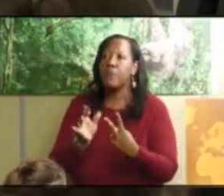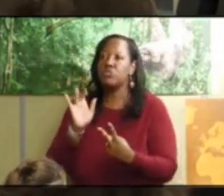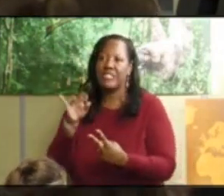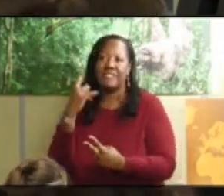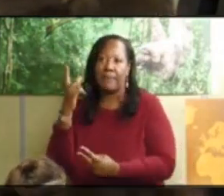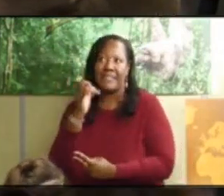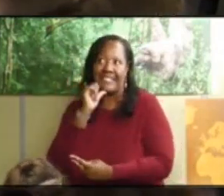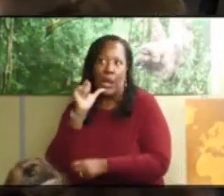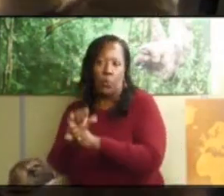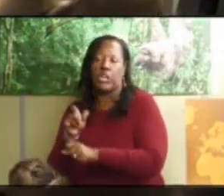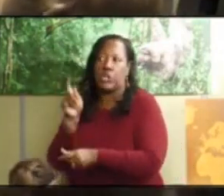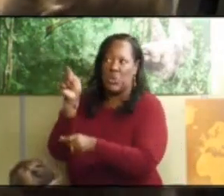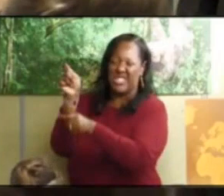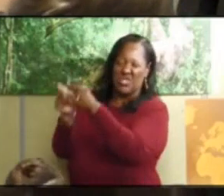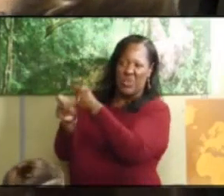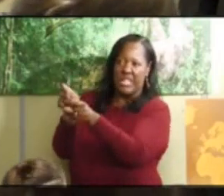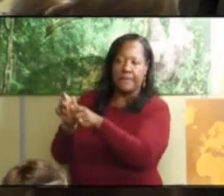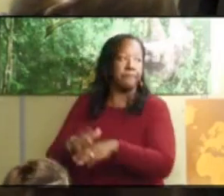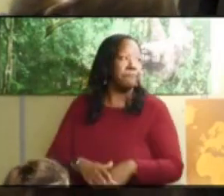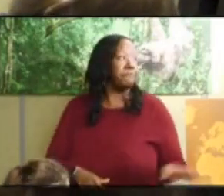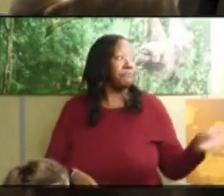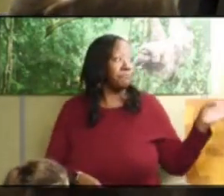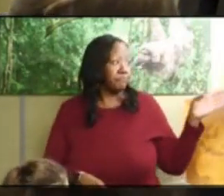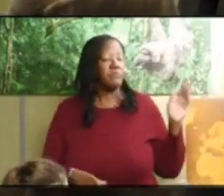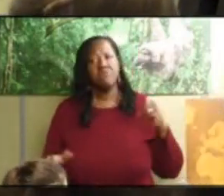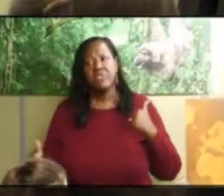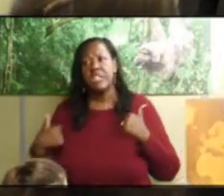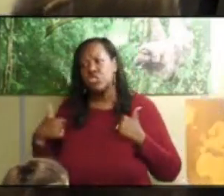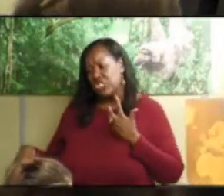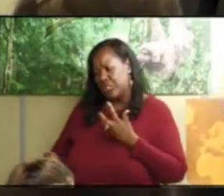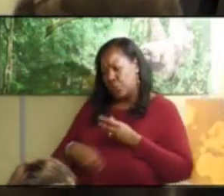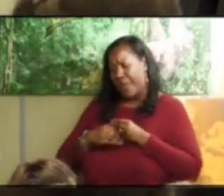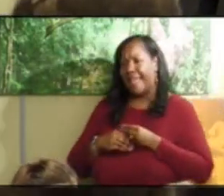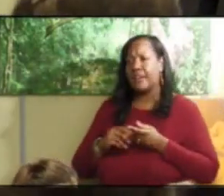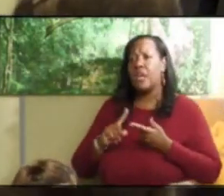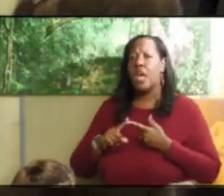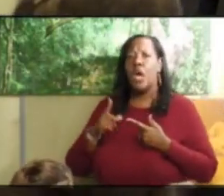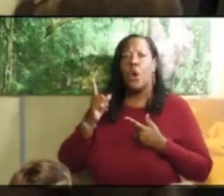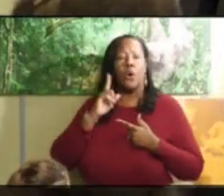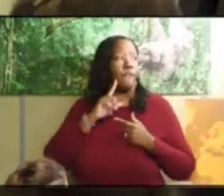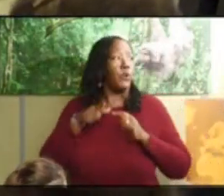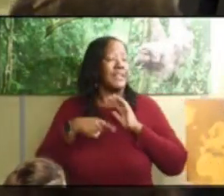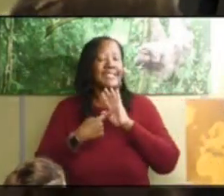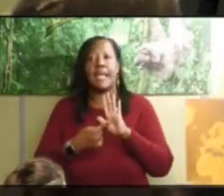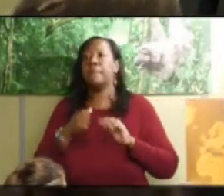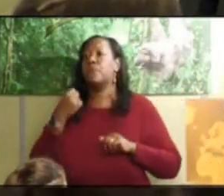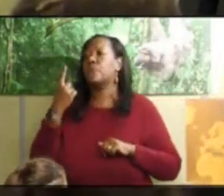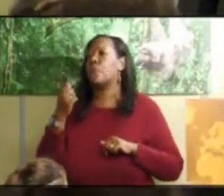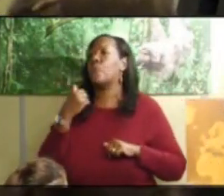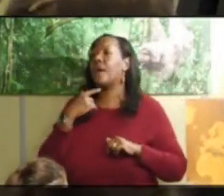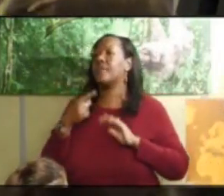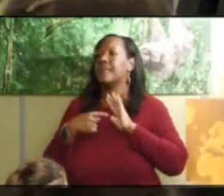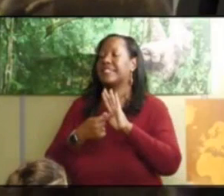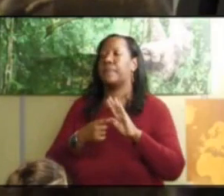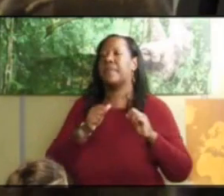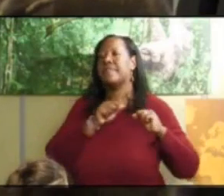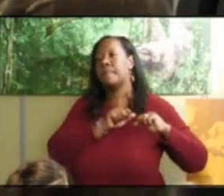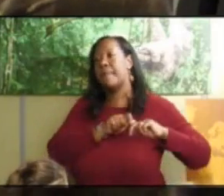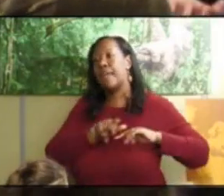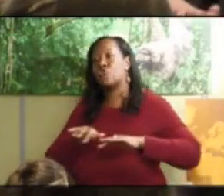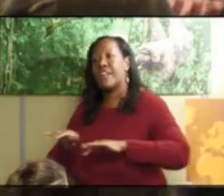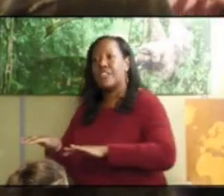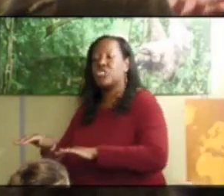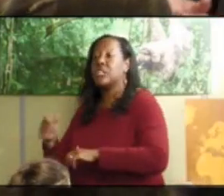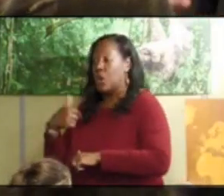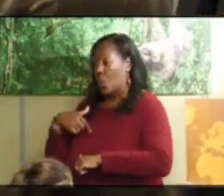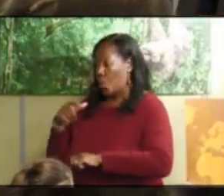things. Just to follow up on that, I would say with the migration exhibit example that I gave, we were able to